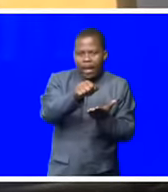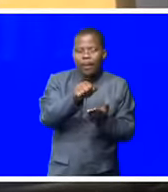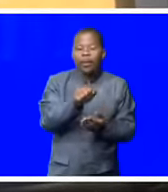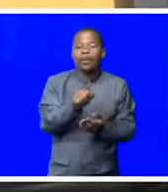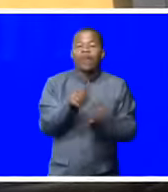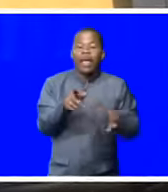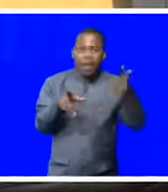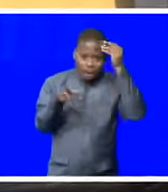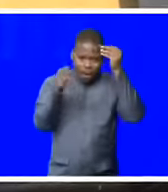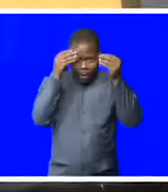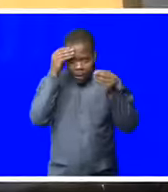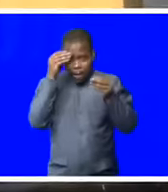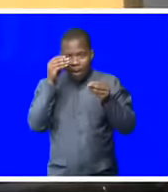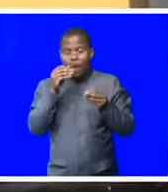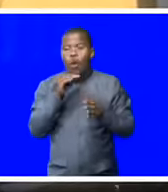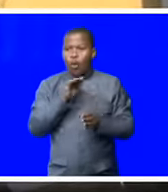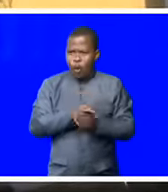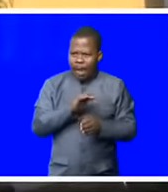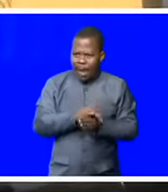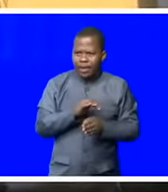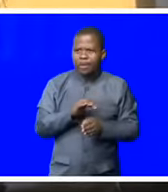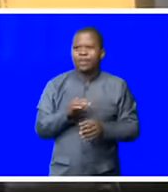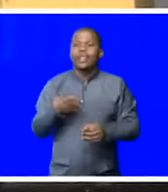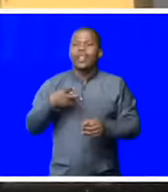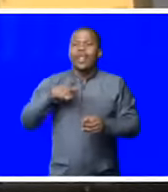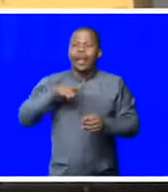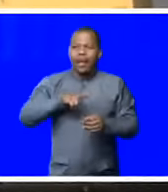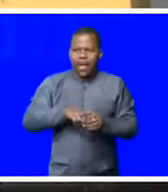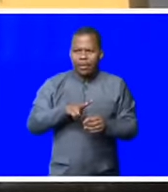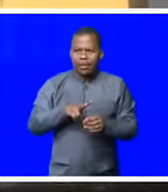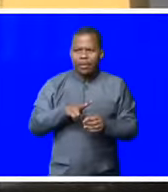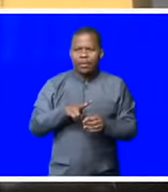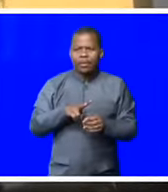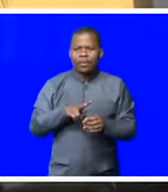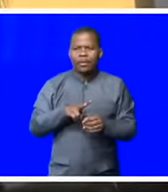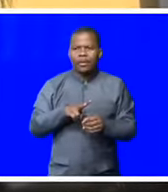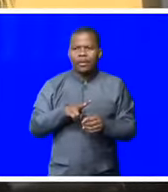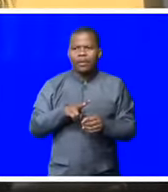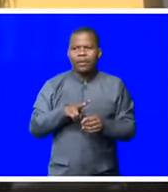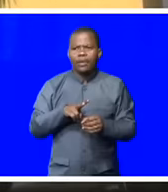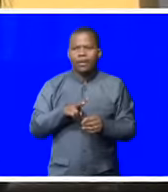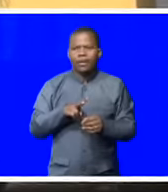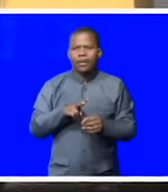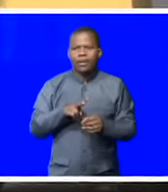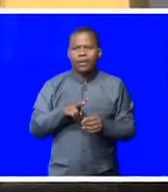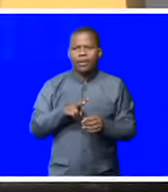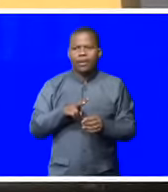culture, and we were actually driven to